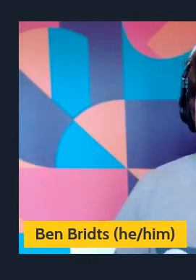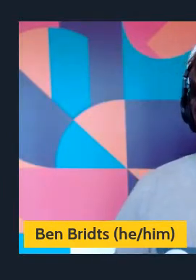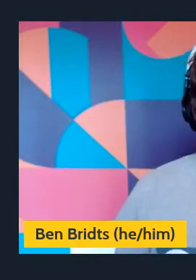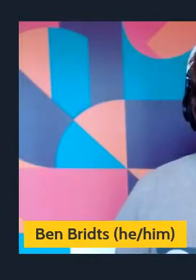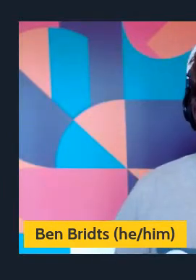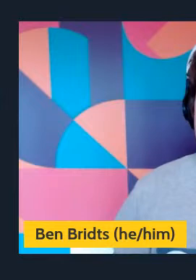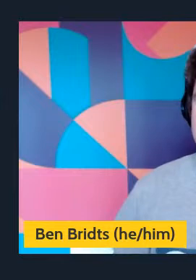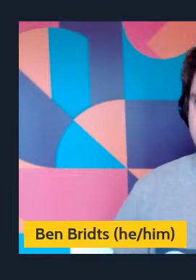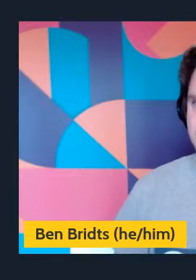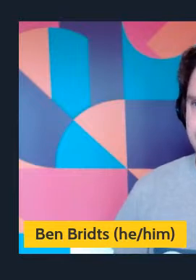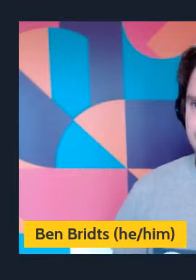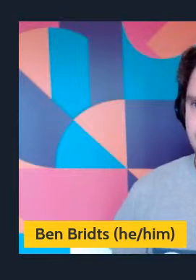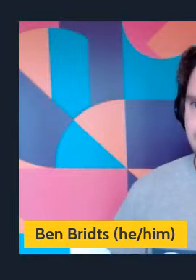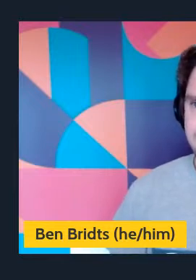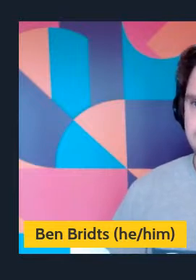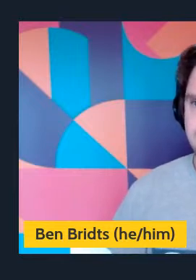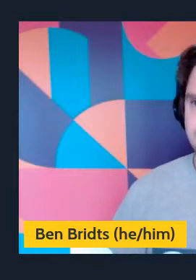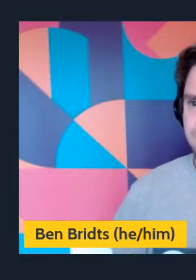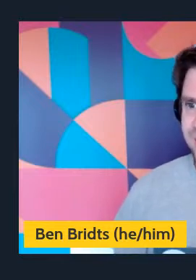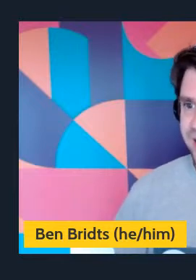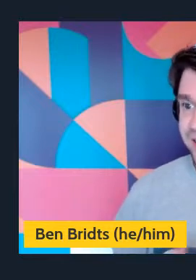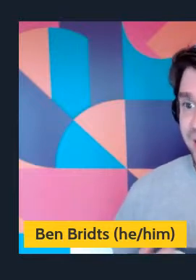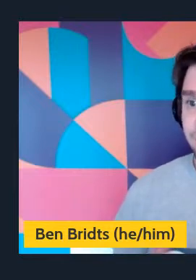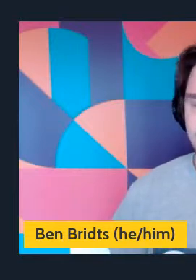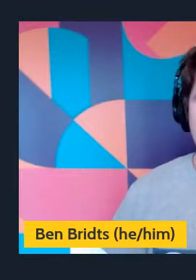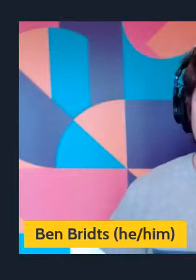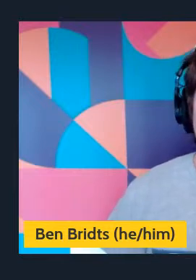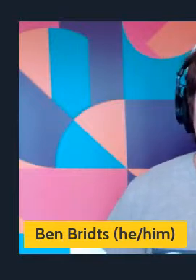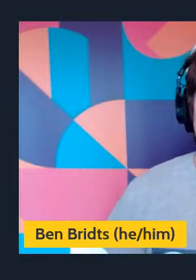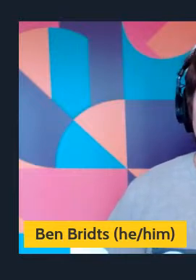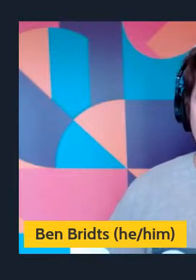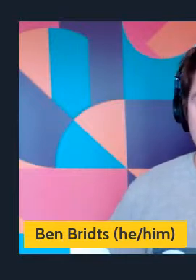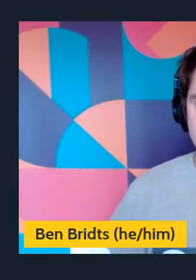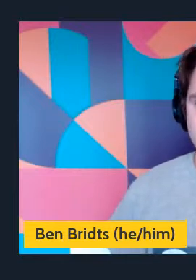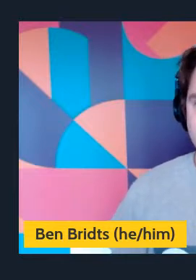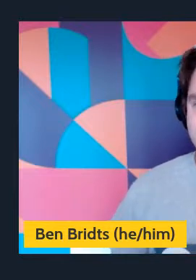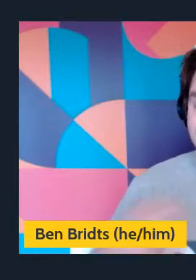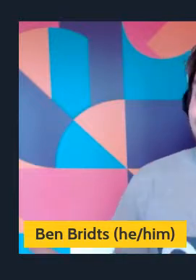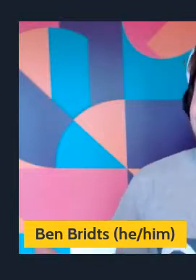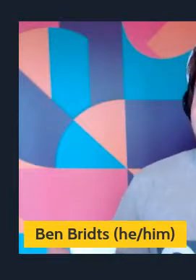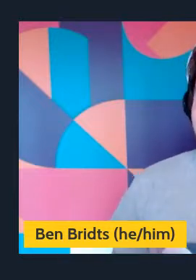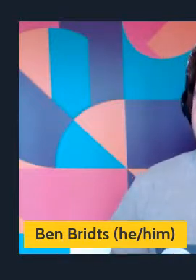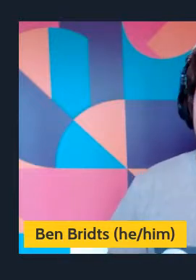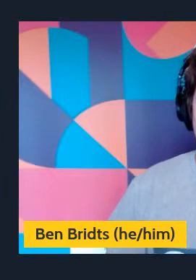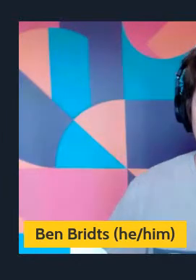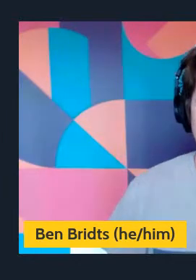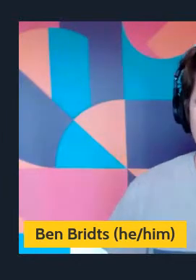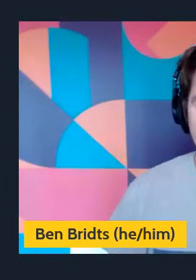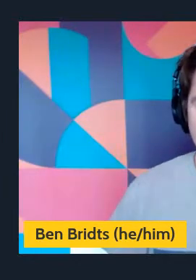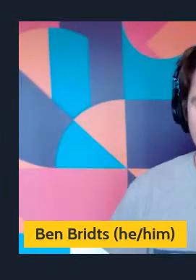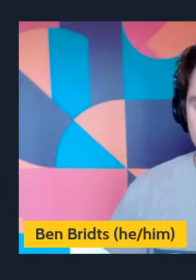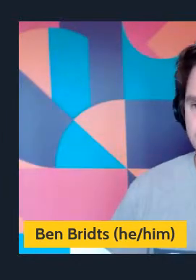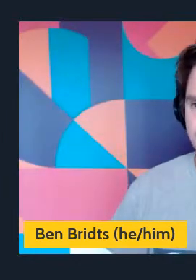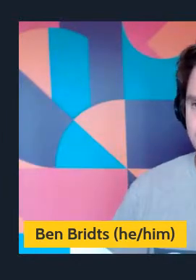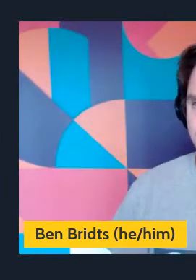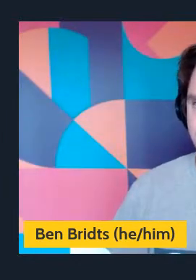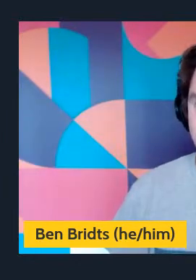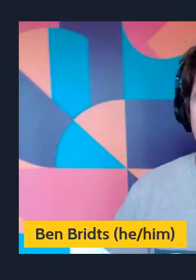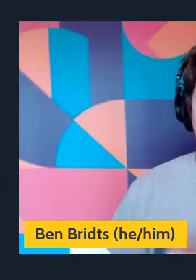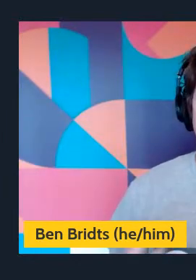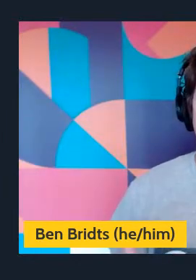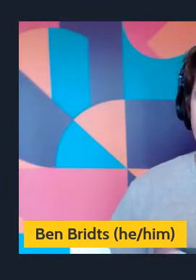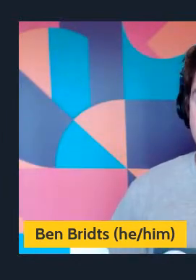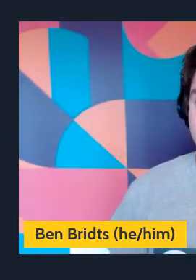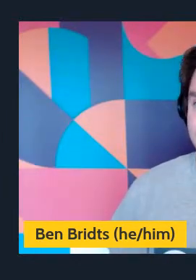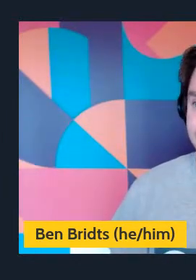to thank AWS and the Western Interpreting Network for the interpreting they have today so that everybody can follow